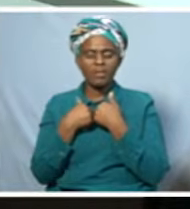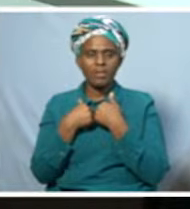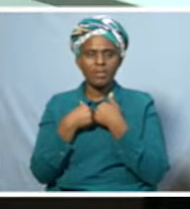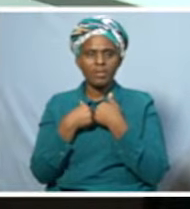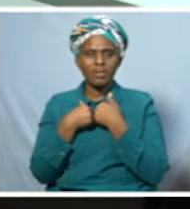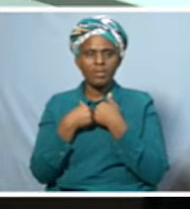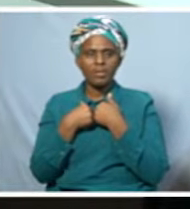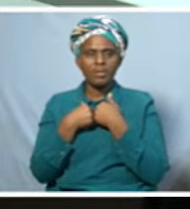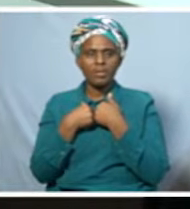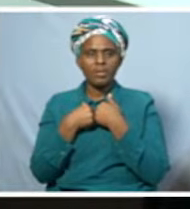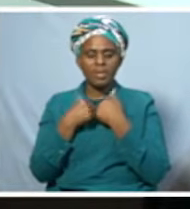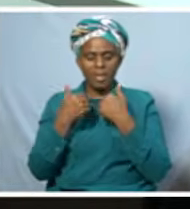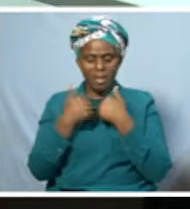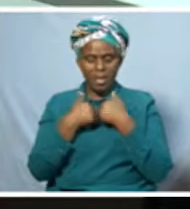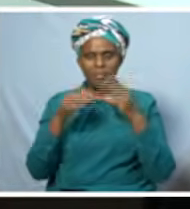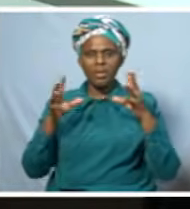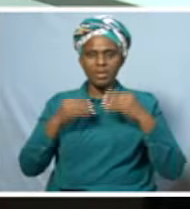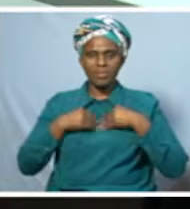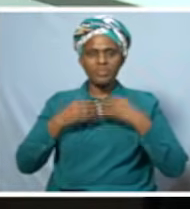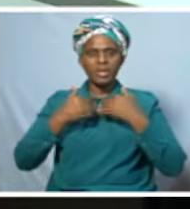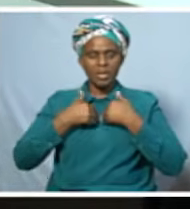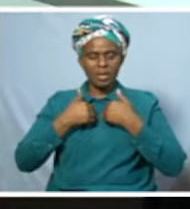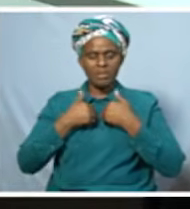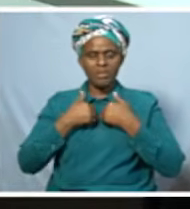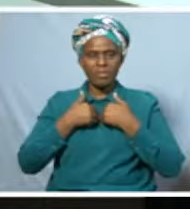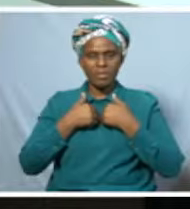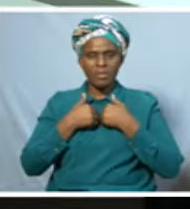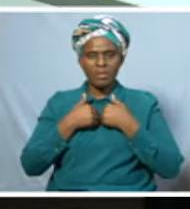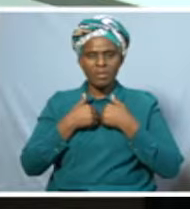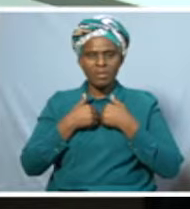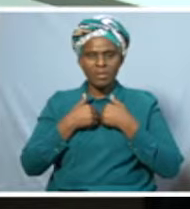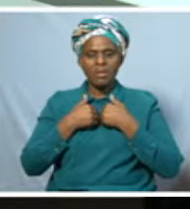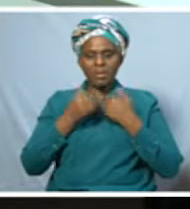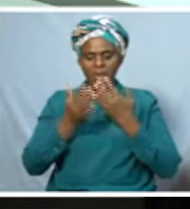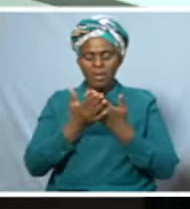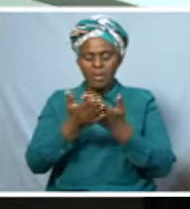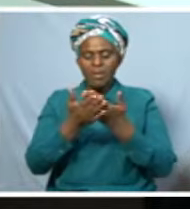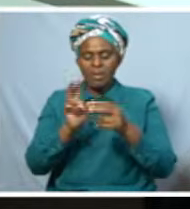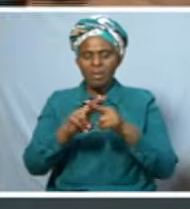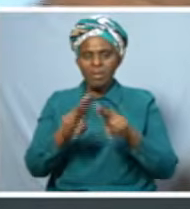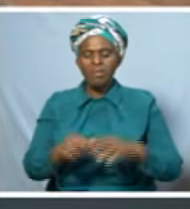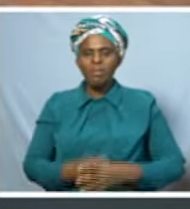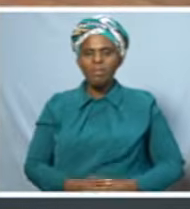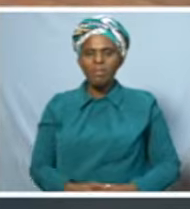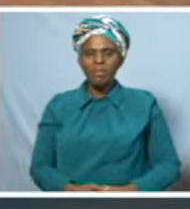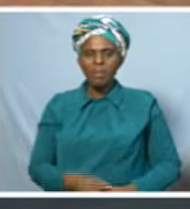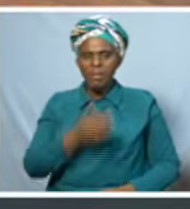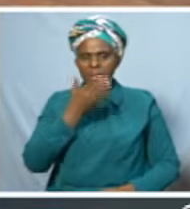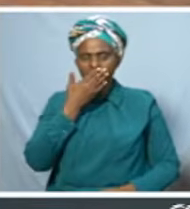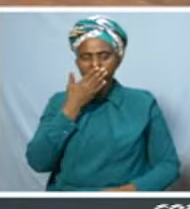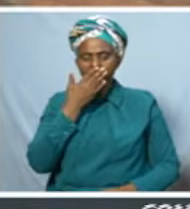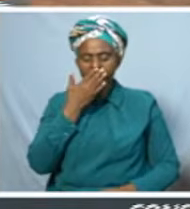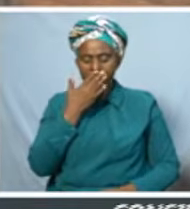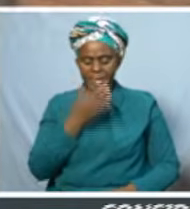Process that we have adopted. I submit, Chair.